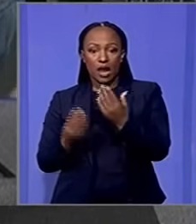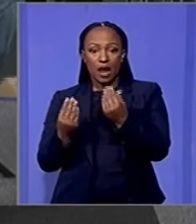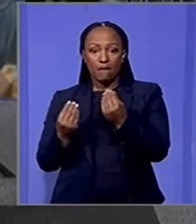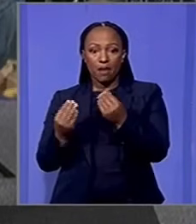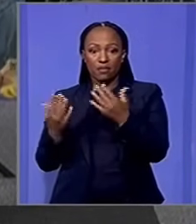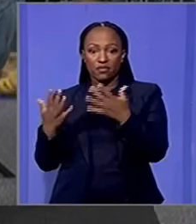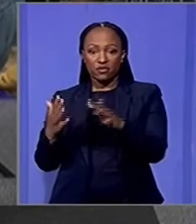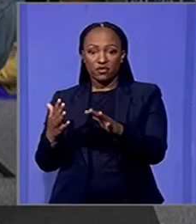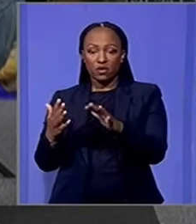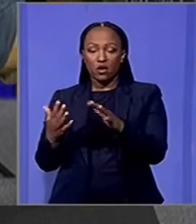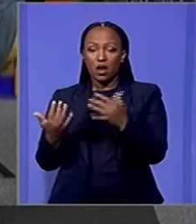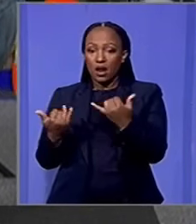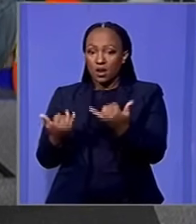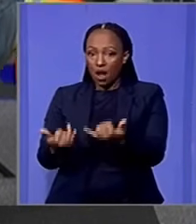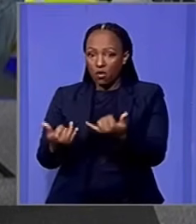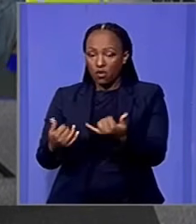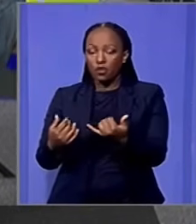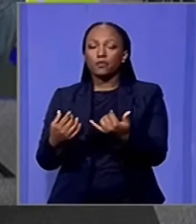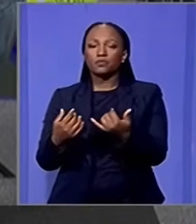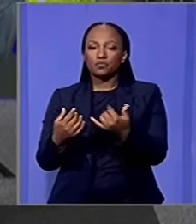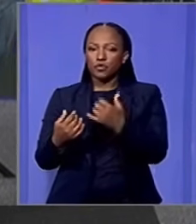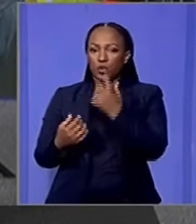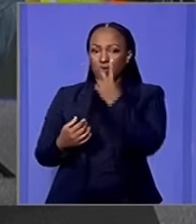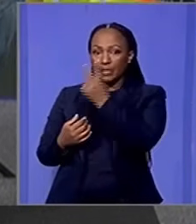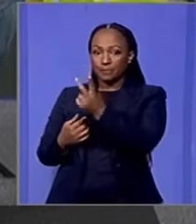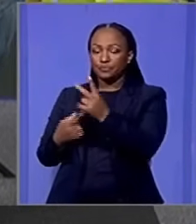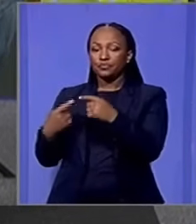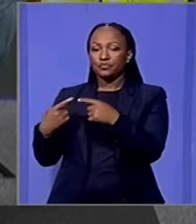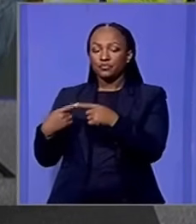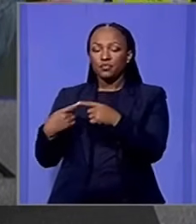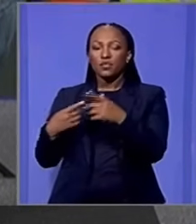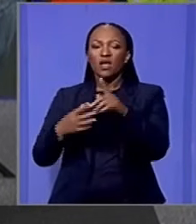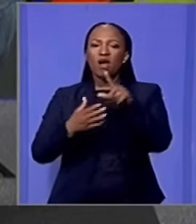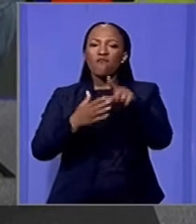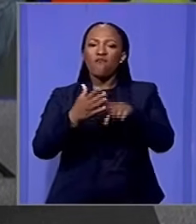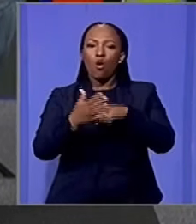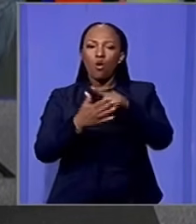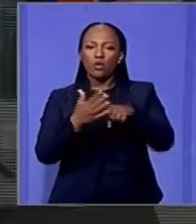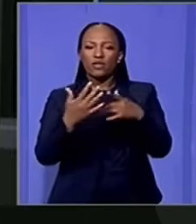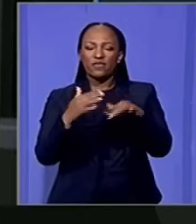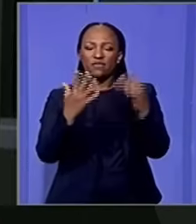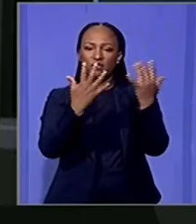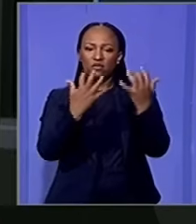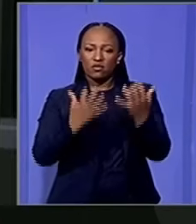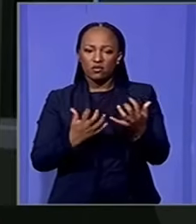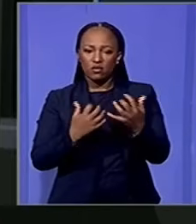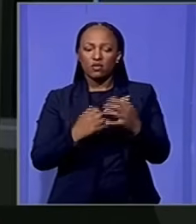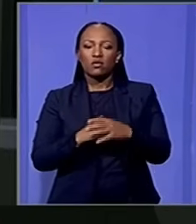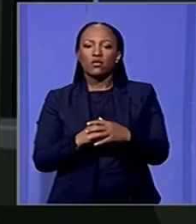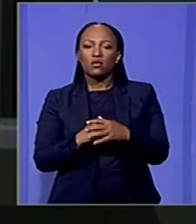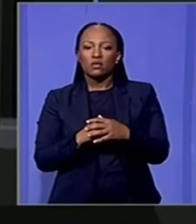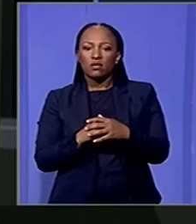tšeo re di topago fa go shetse go badilwe diboutu jaaka godimo ga